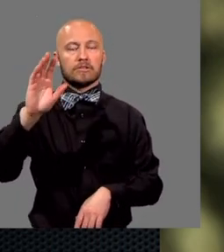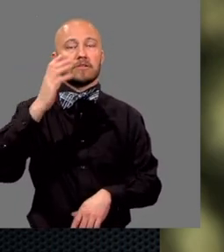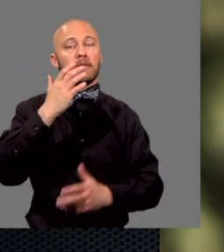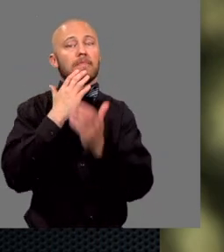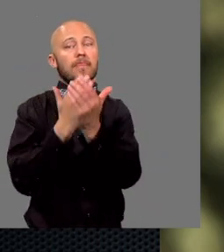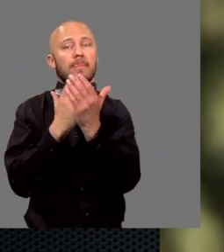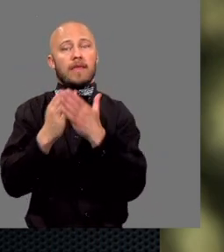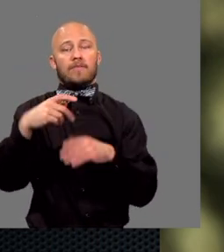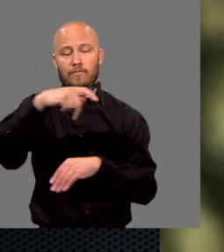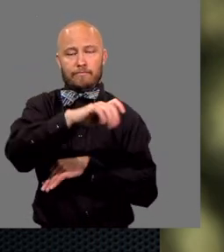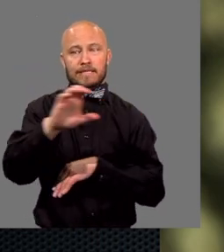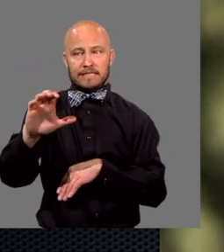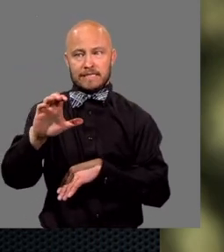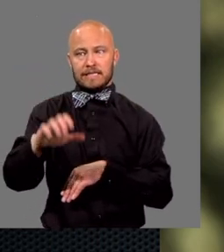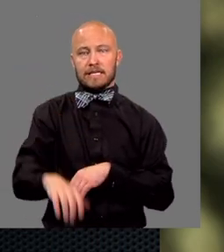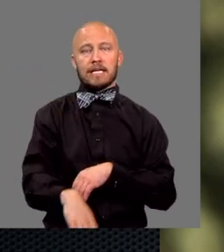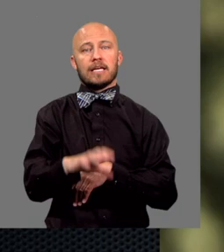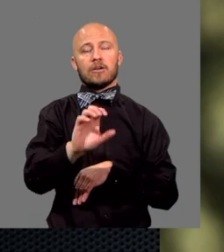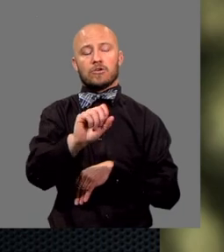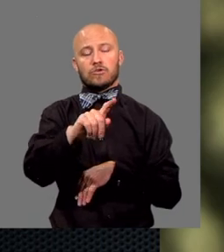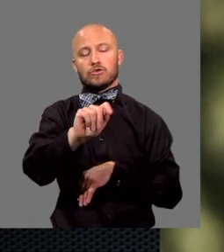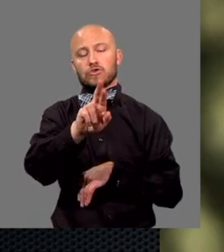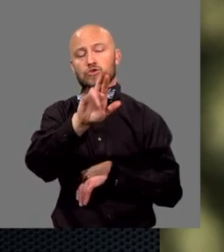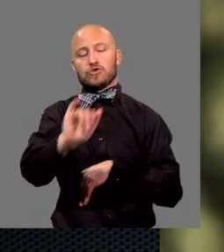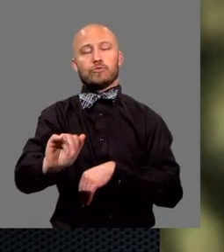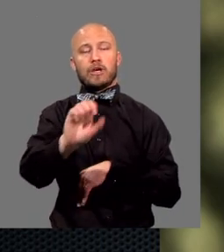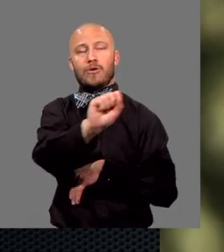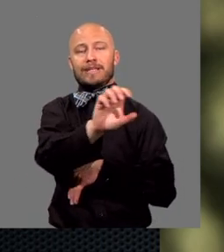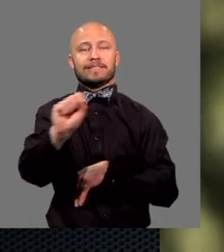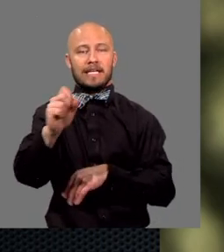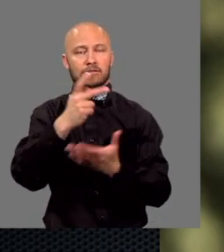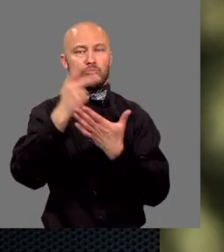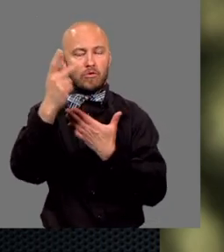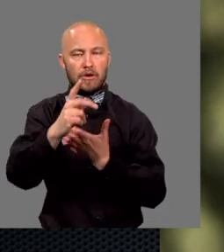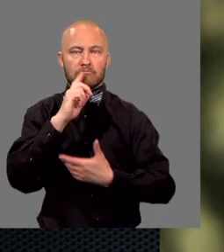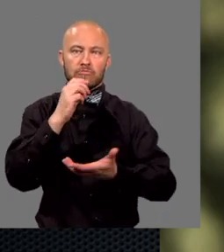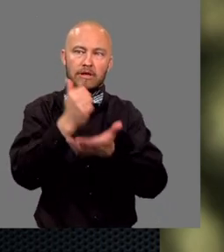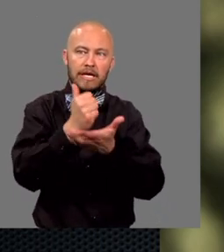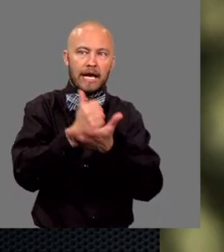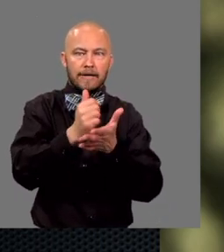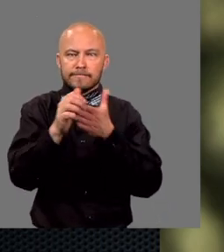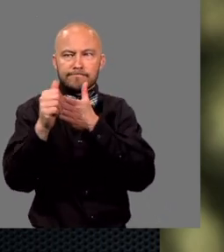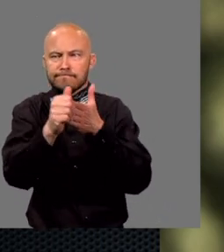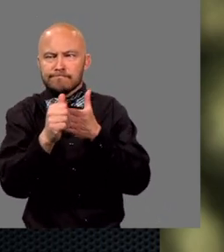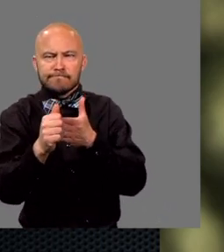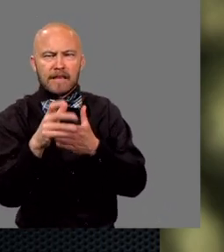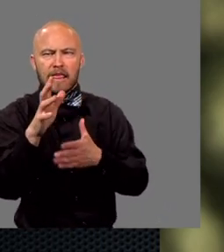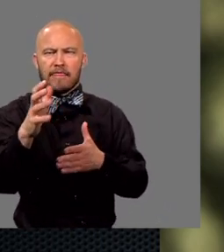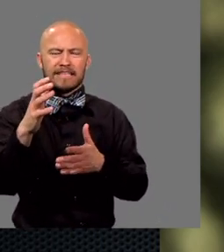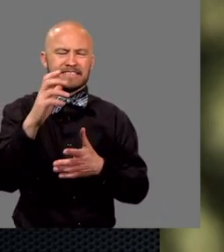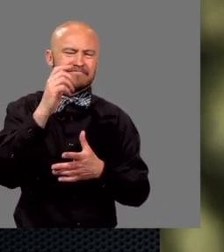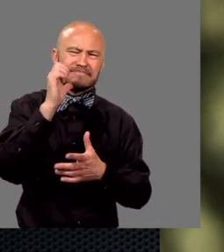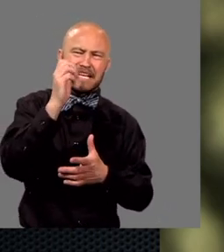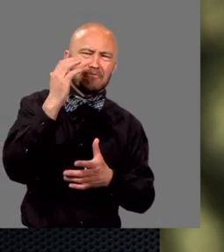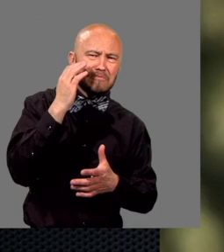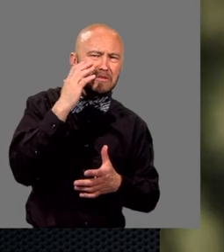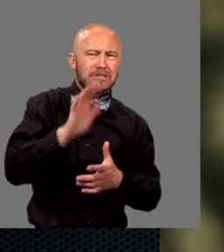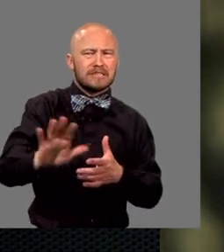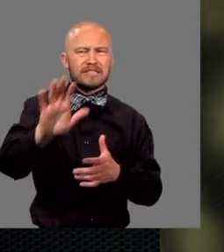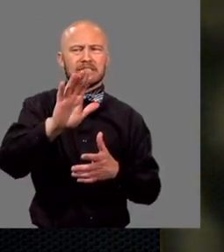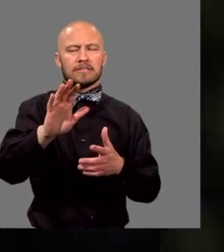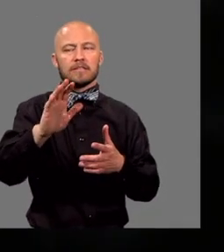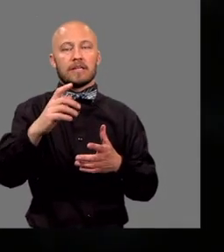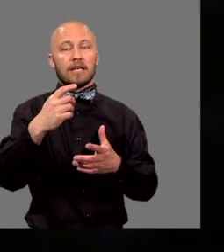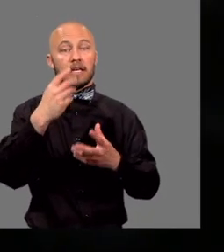credits PCC's TRIO SSS program for helping him navigate an unfamiliar atmosphere.